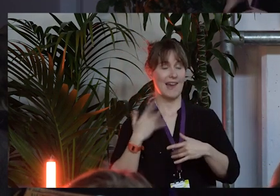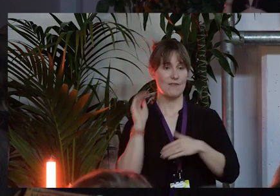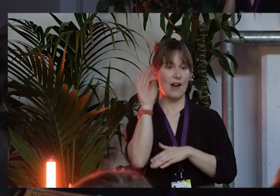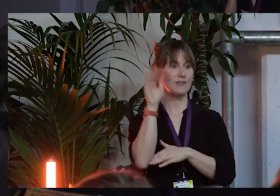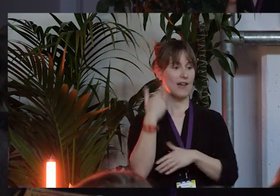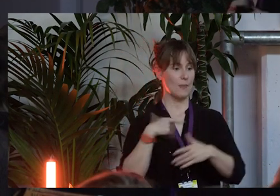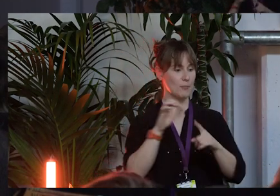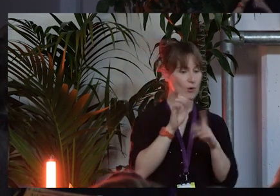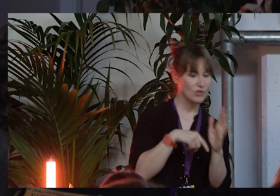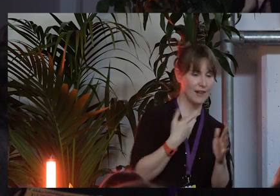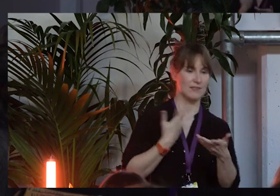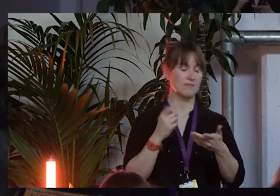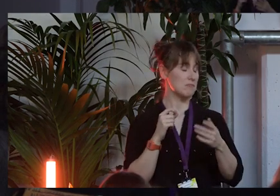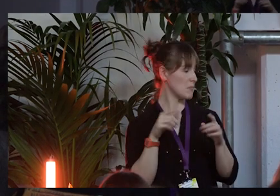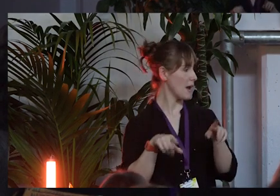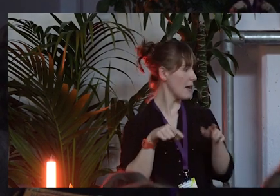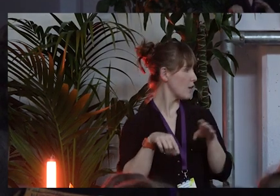And